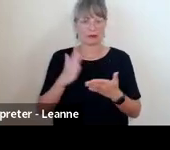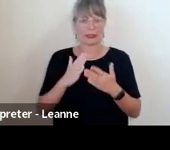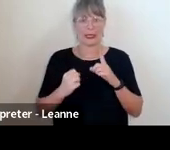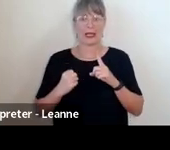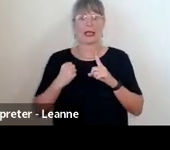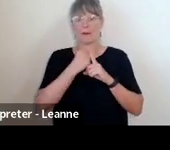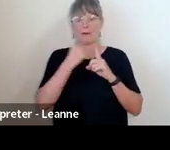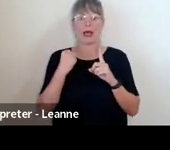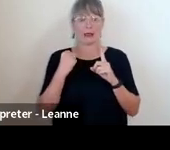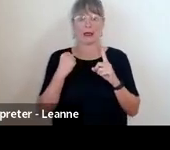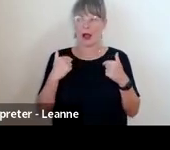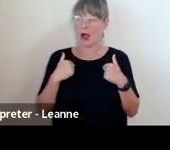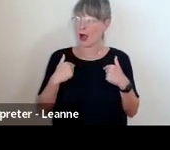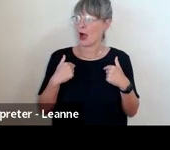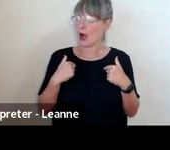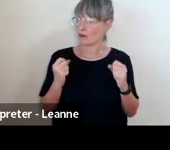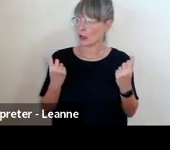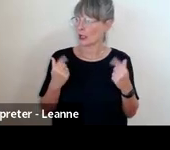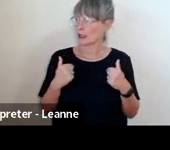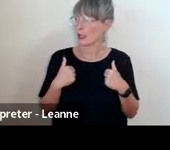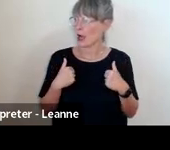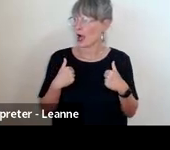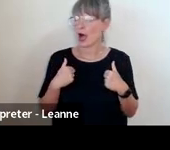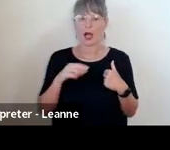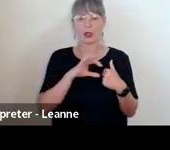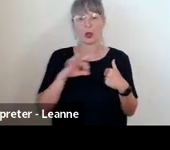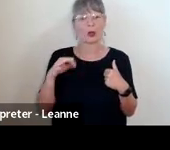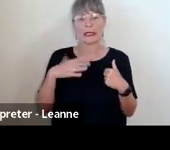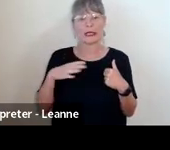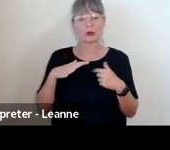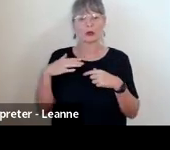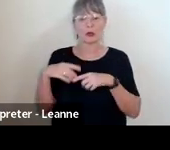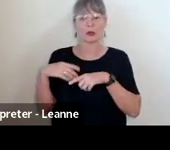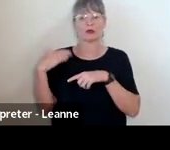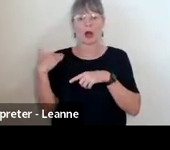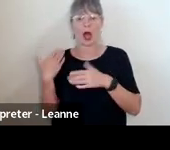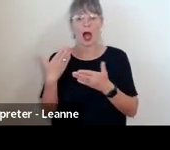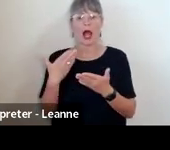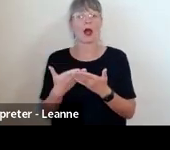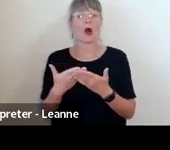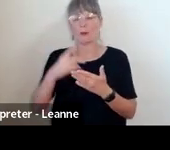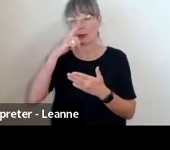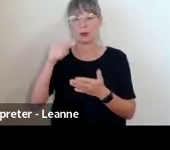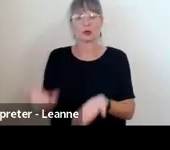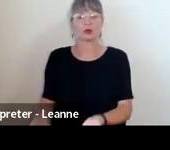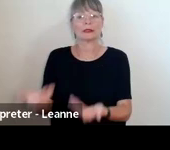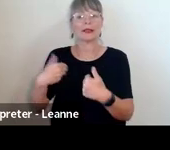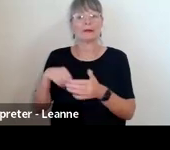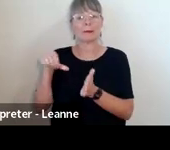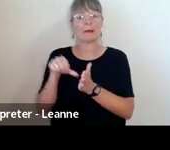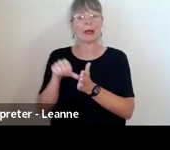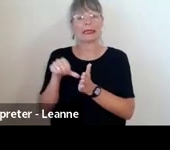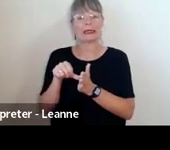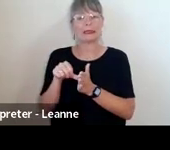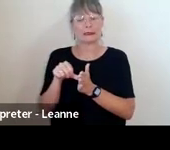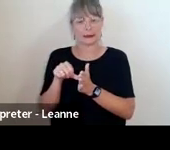me realise we're no longer reliant solely on benevolent philanthropists to make a difference. In 2024, we all have the potential